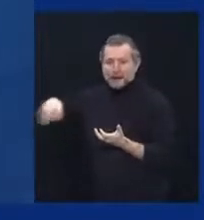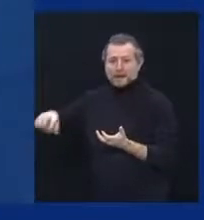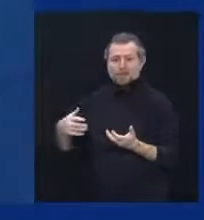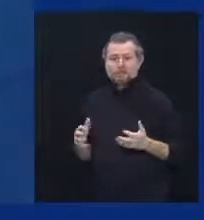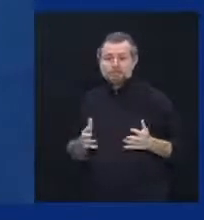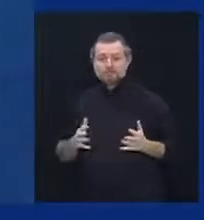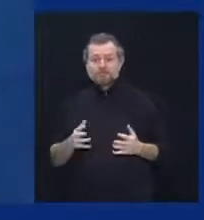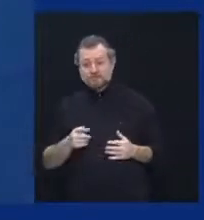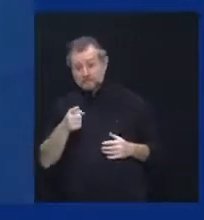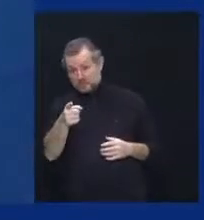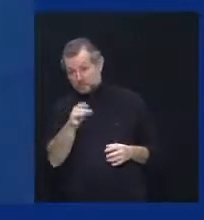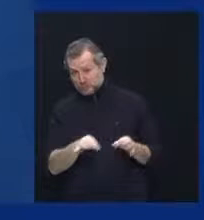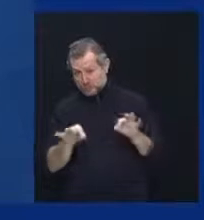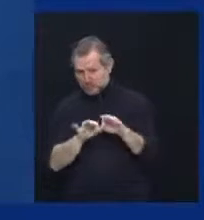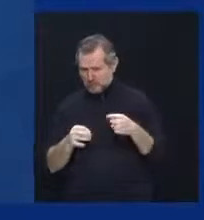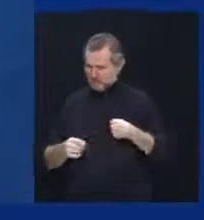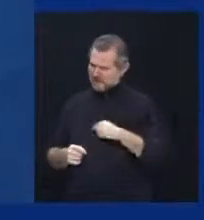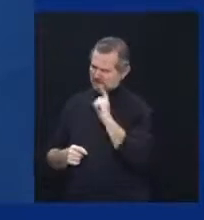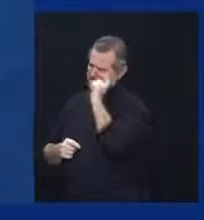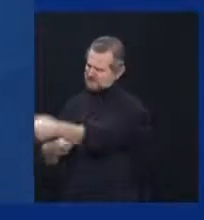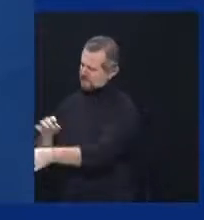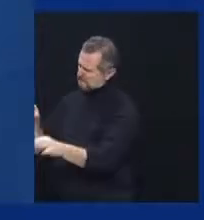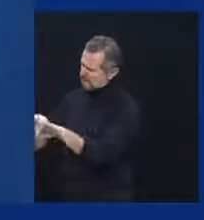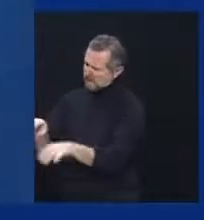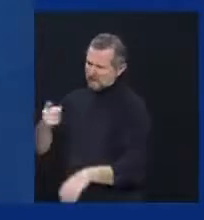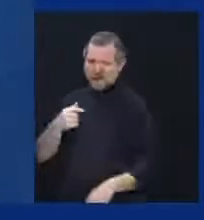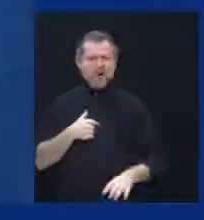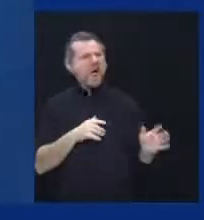an essential worker over a 65 plus person.